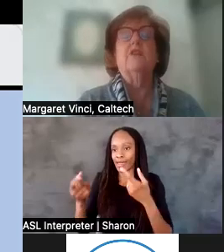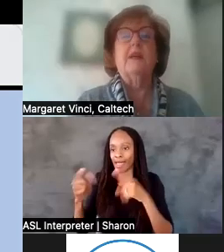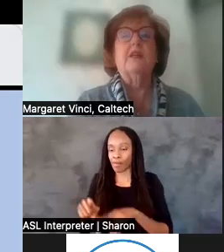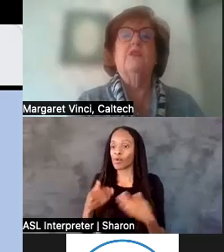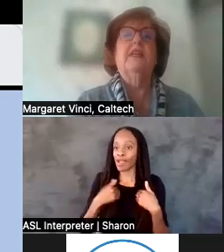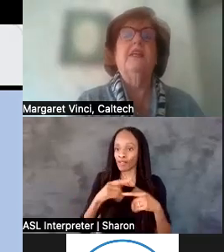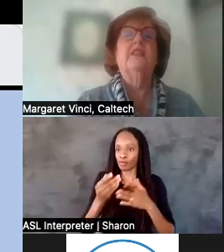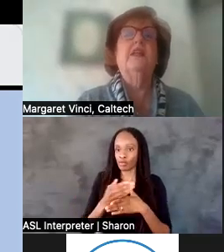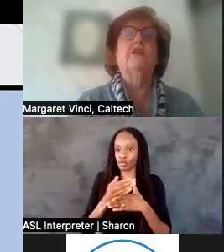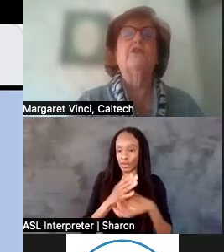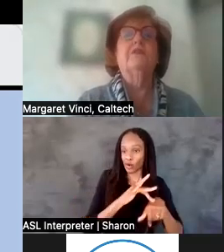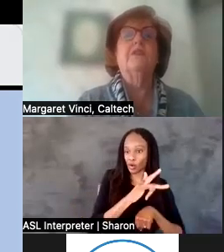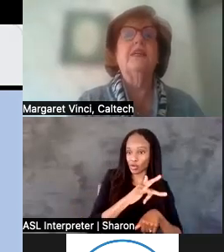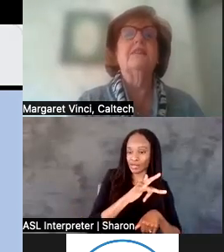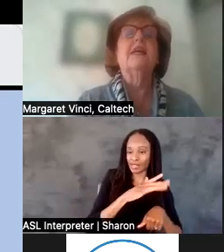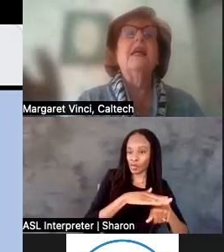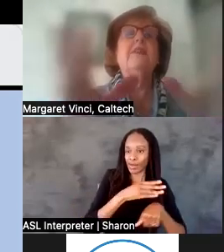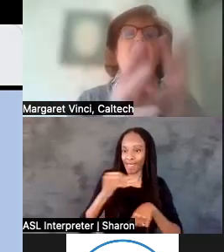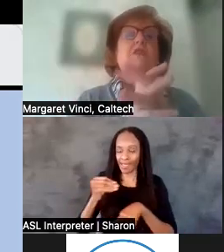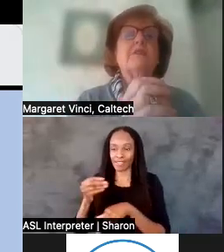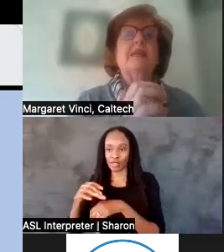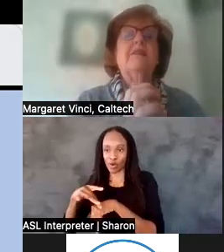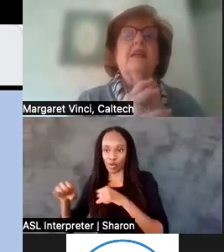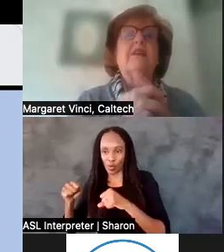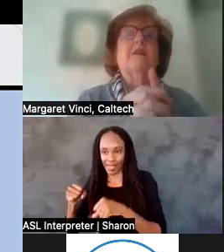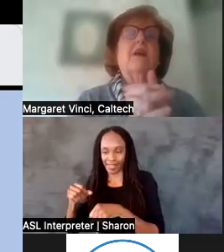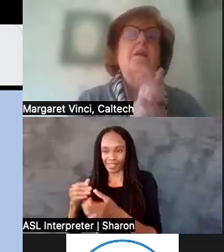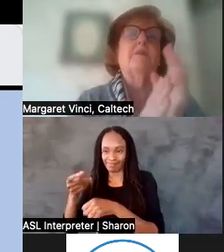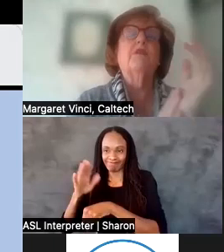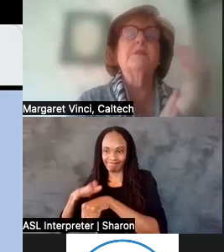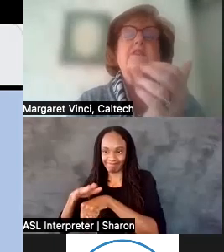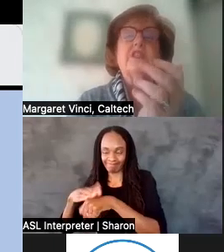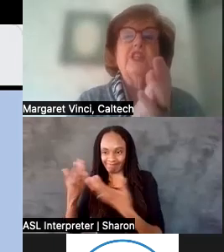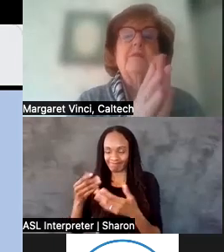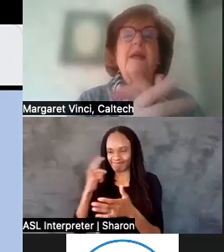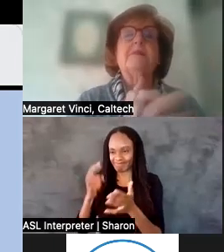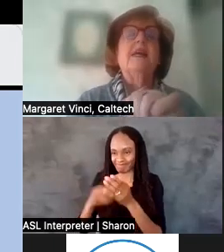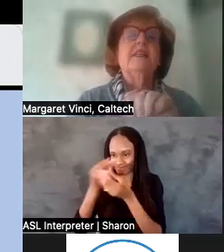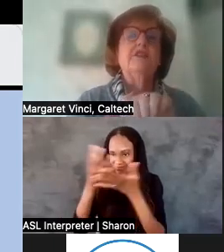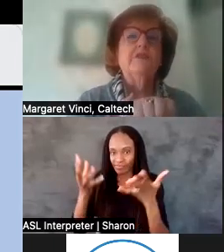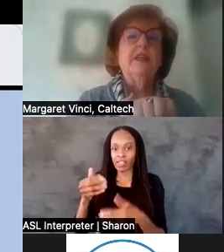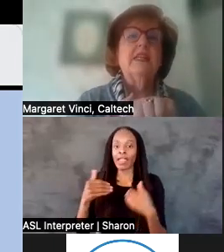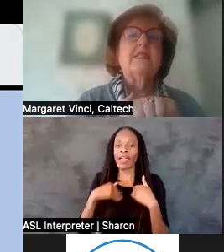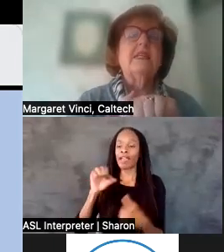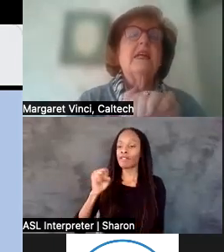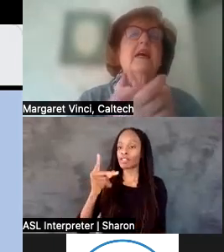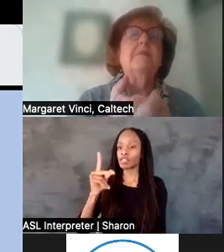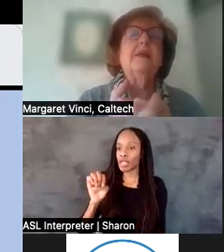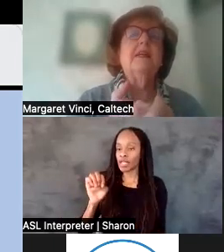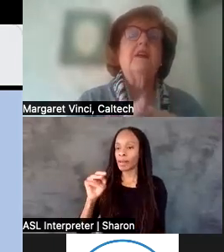warning, earthquake notification, they are two different things. And then of course, many of the other programs such as Shake Maps, Did You Feel